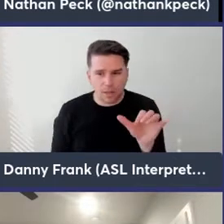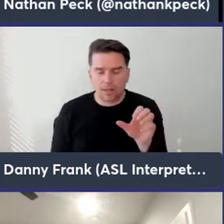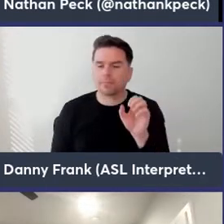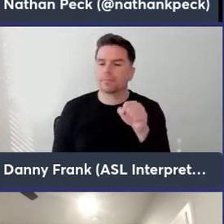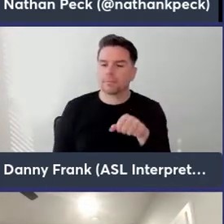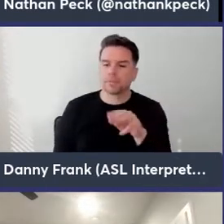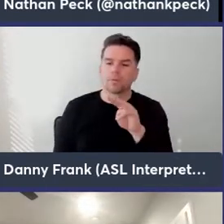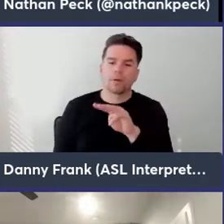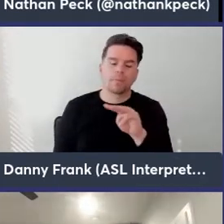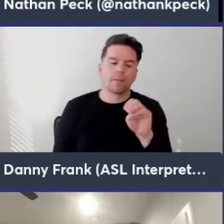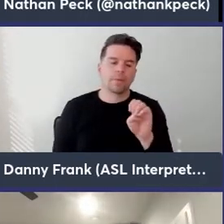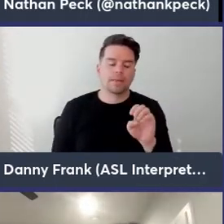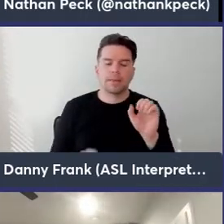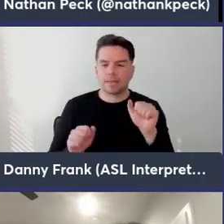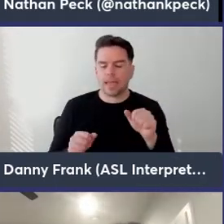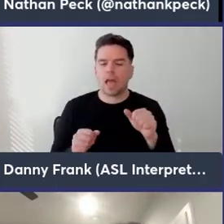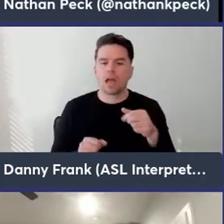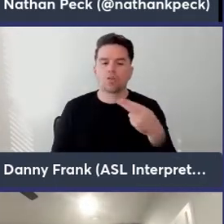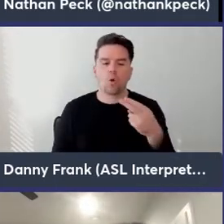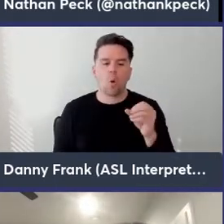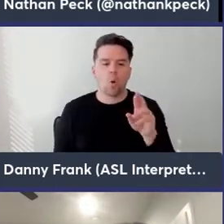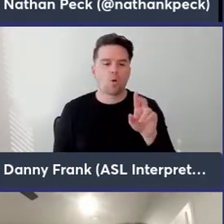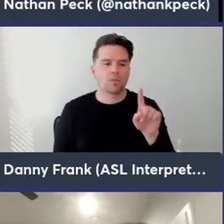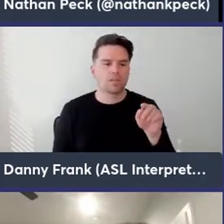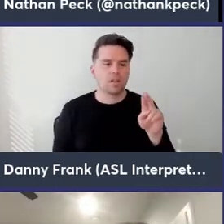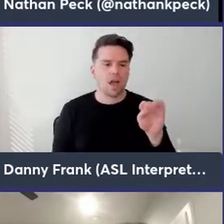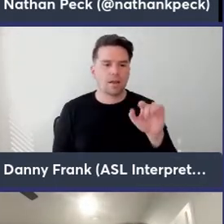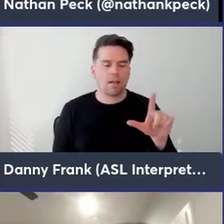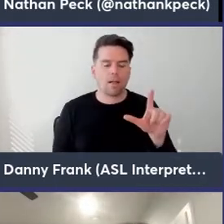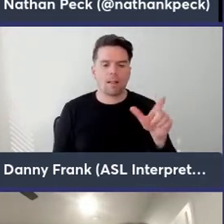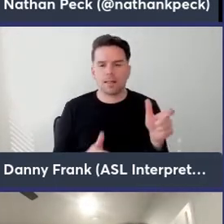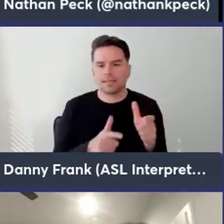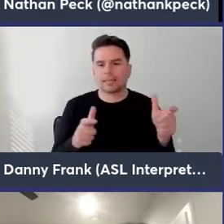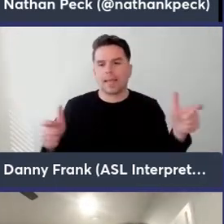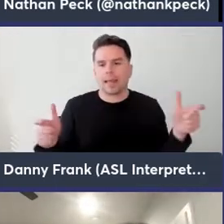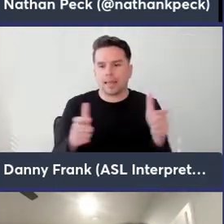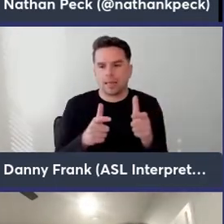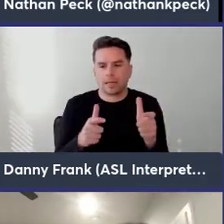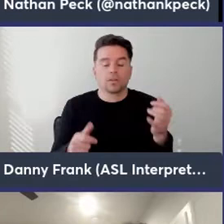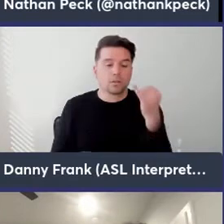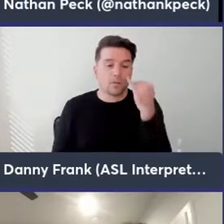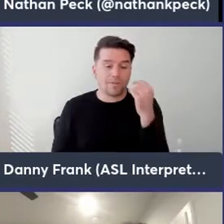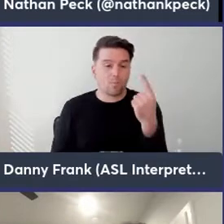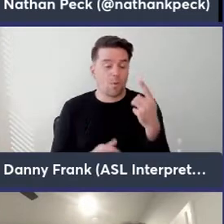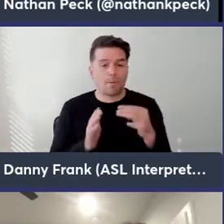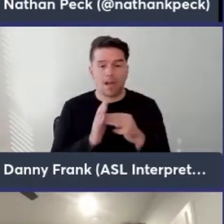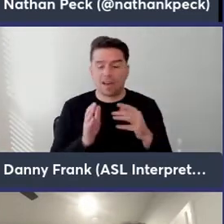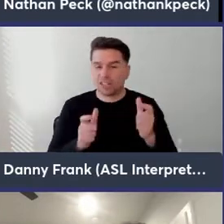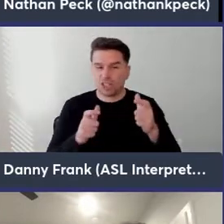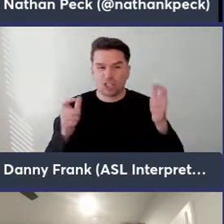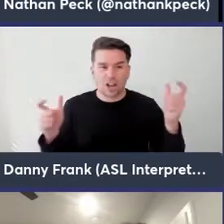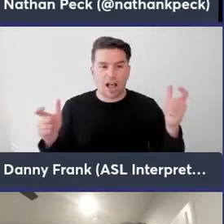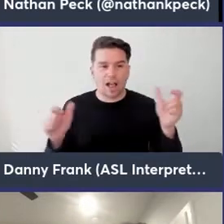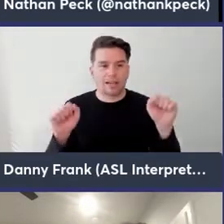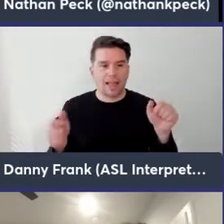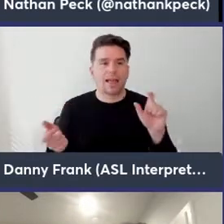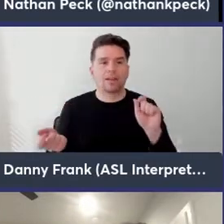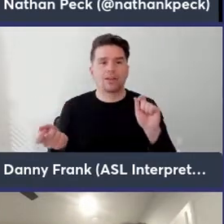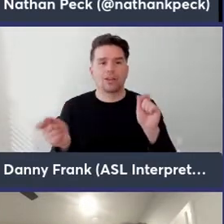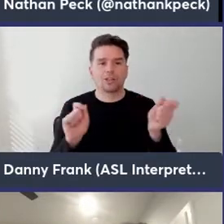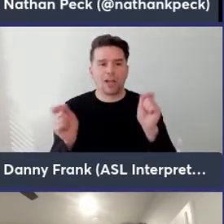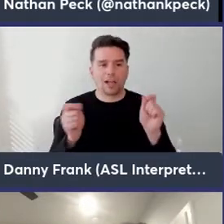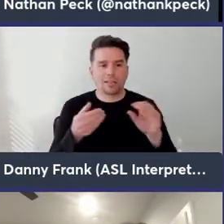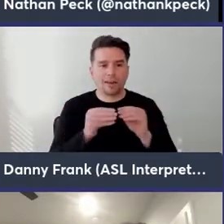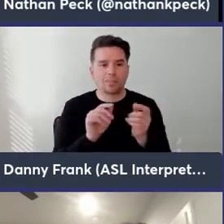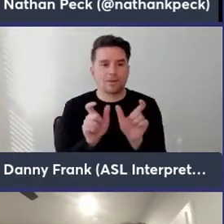can horizontally scale. Say, for example, if one of the models is huge, you can adjust the number of instances behind your shared